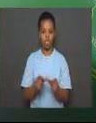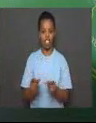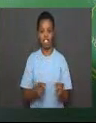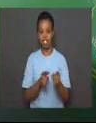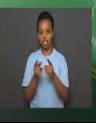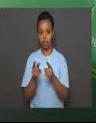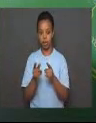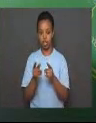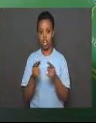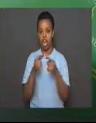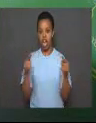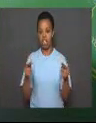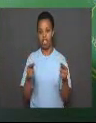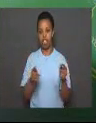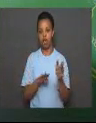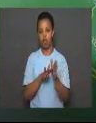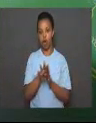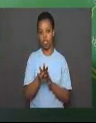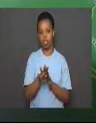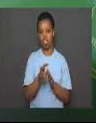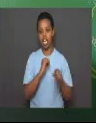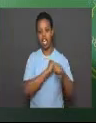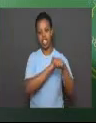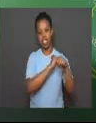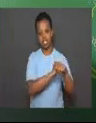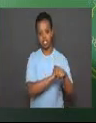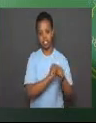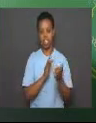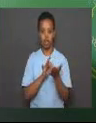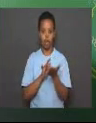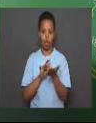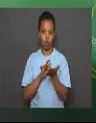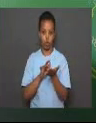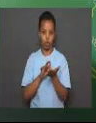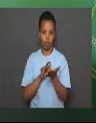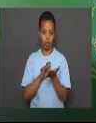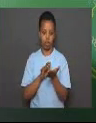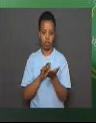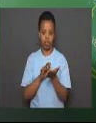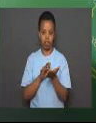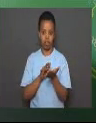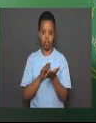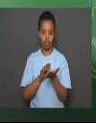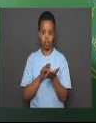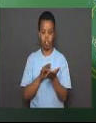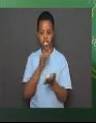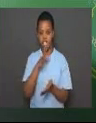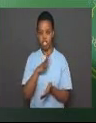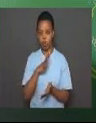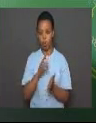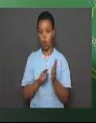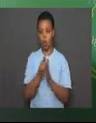in antibiotic resistance, medicines, human growth